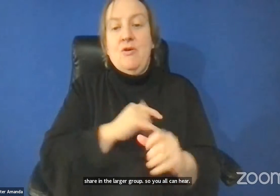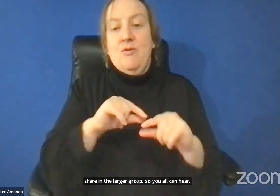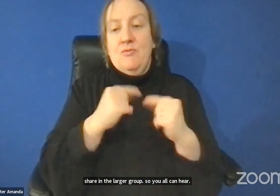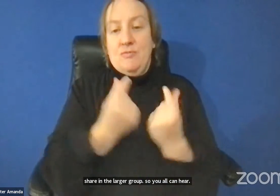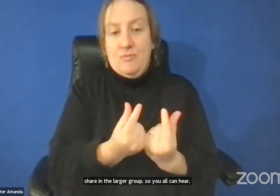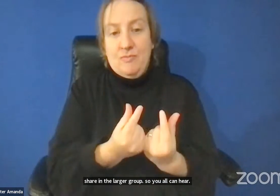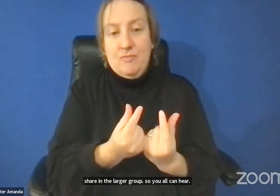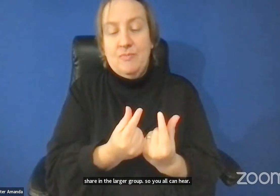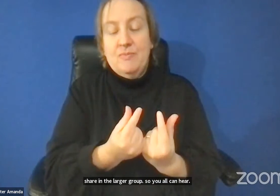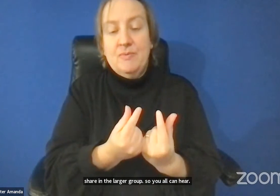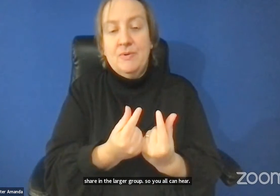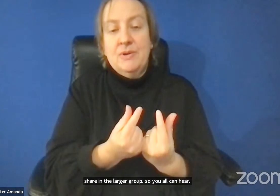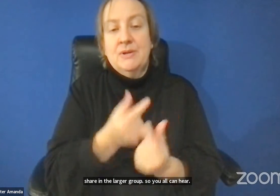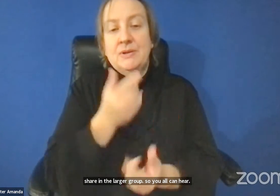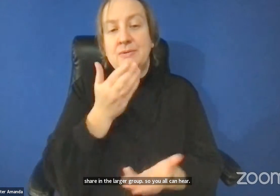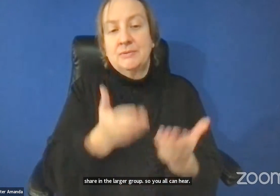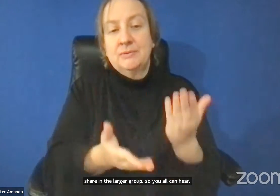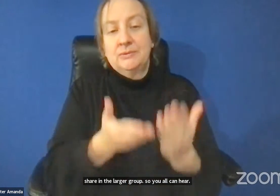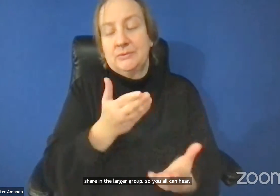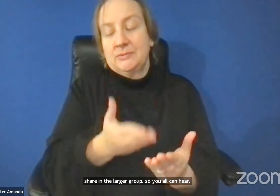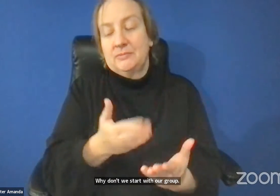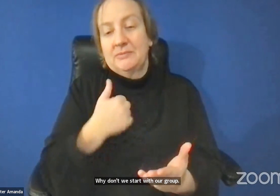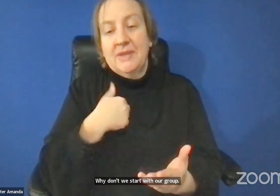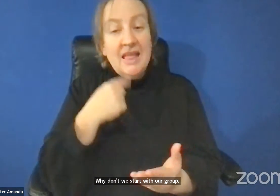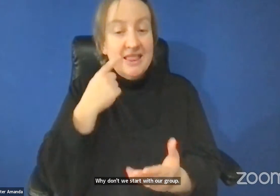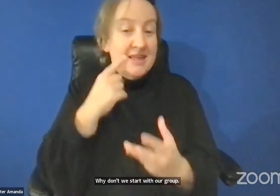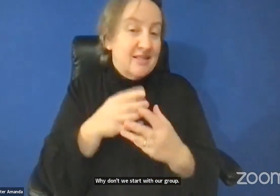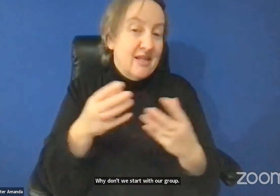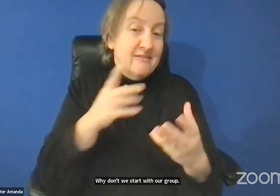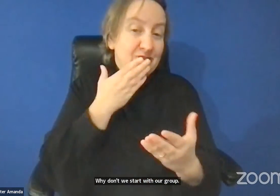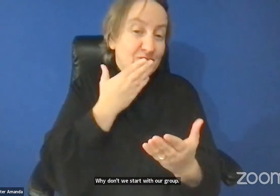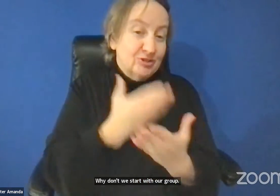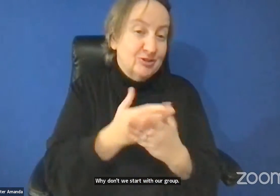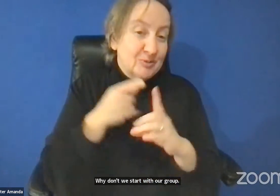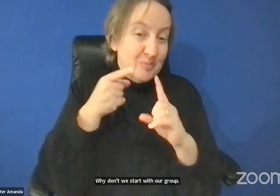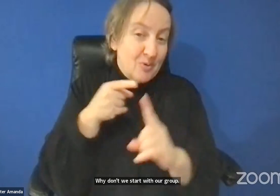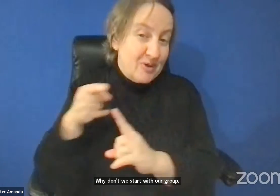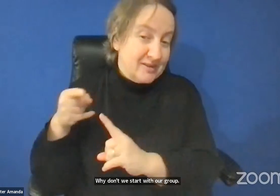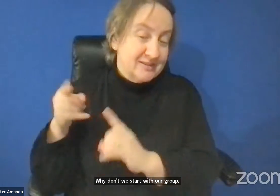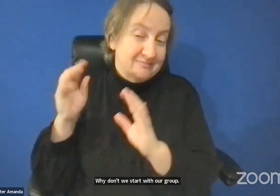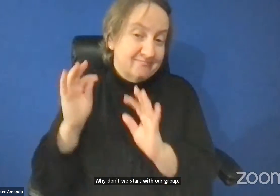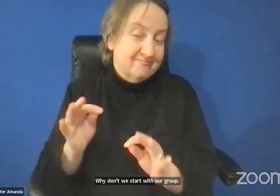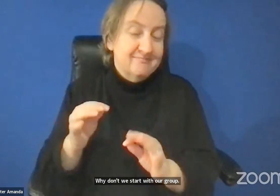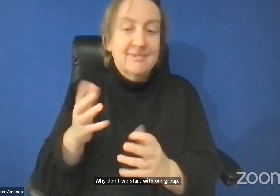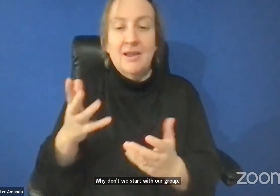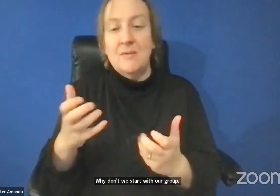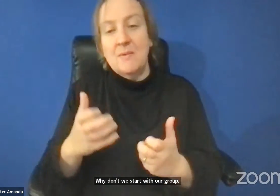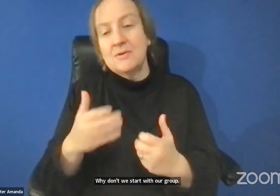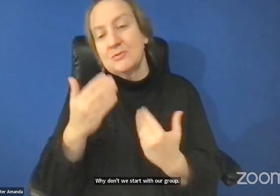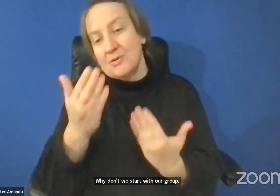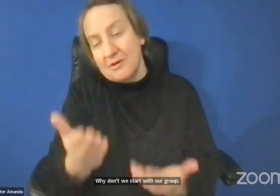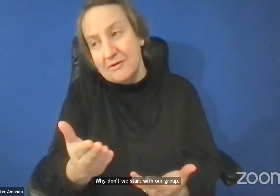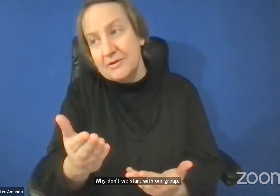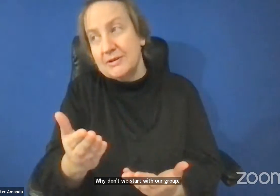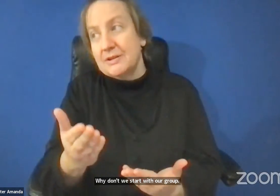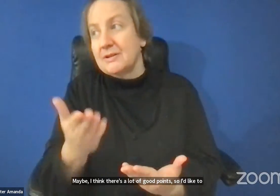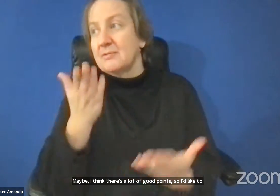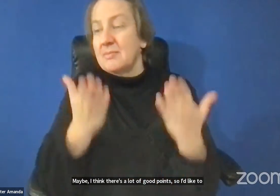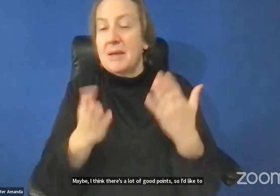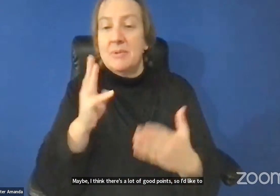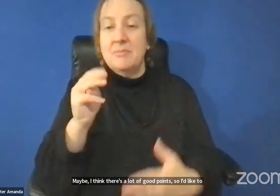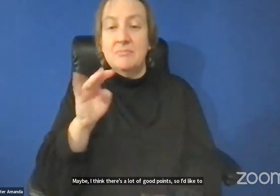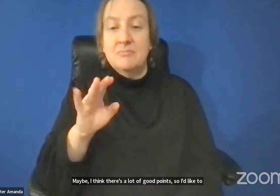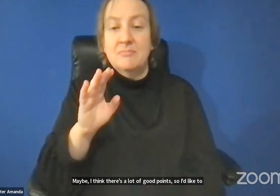and maybe, I think there's a lot of really good points. So I'd like to just kind of offer, maybe Michaela,